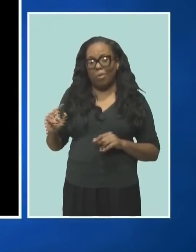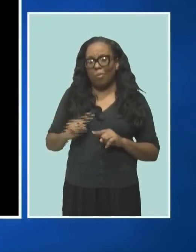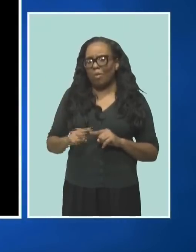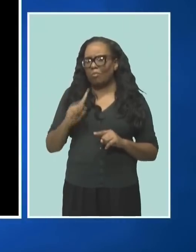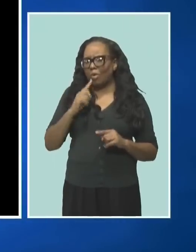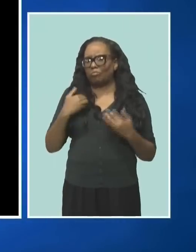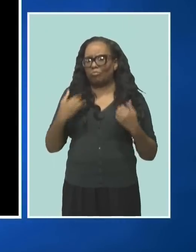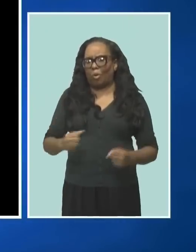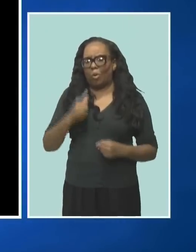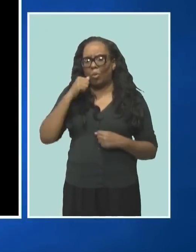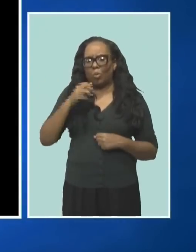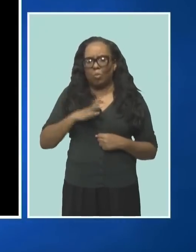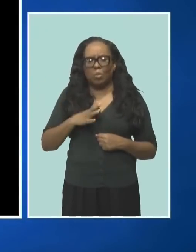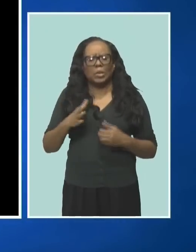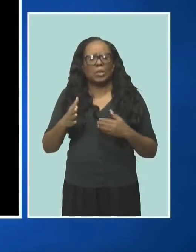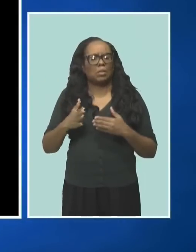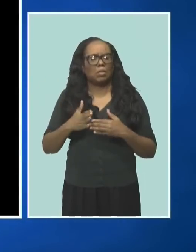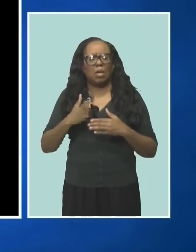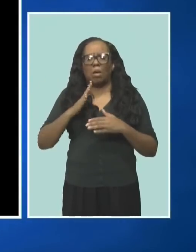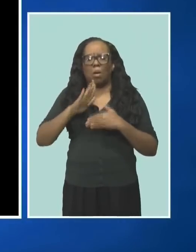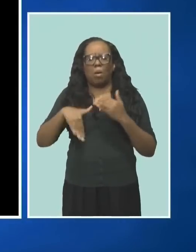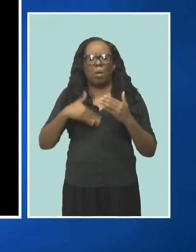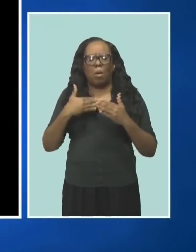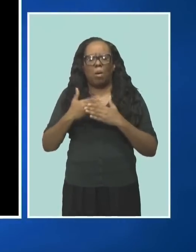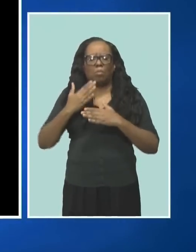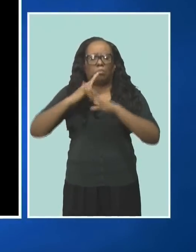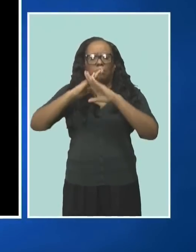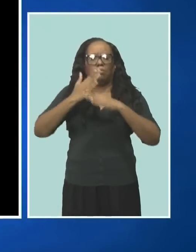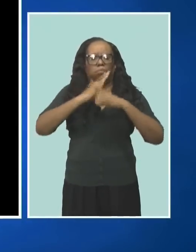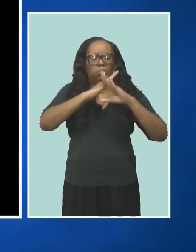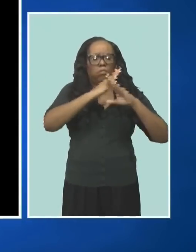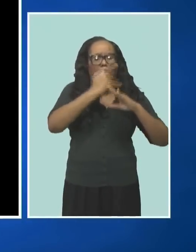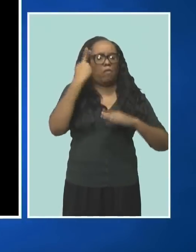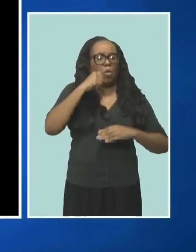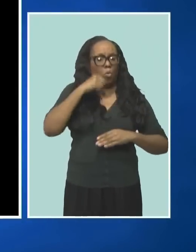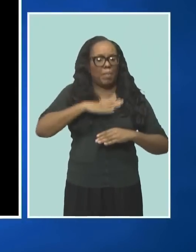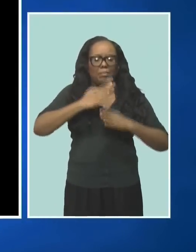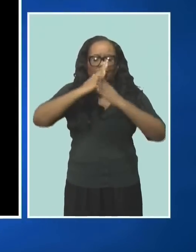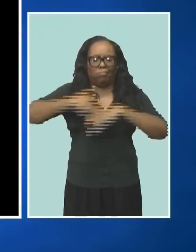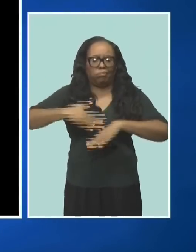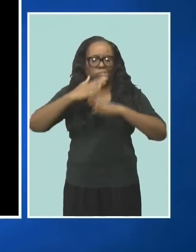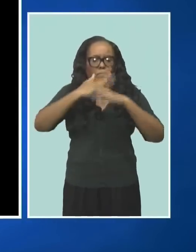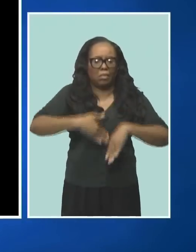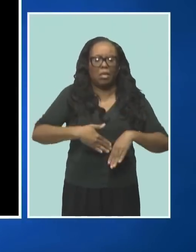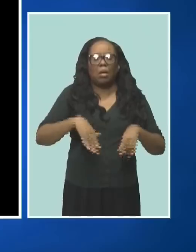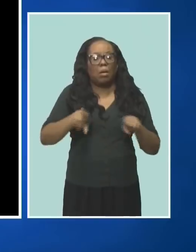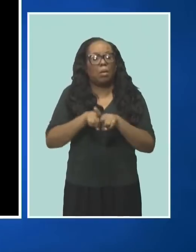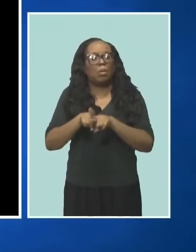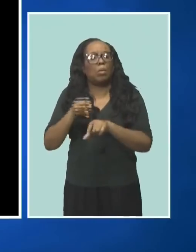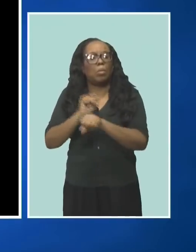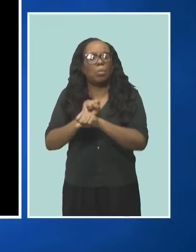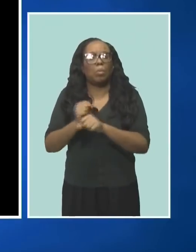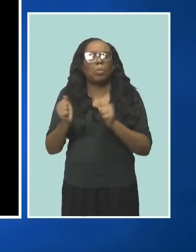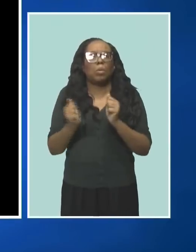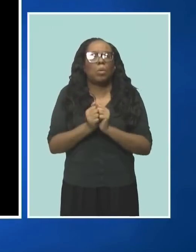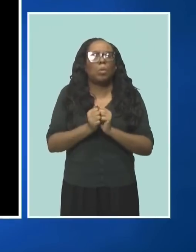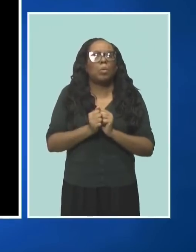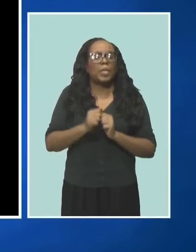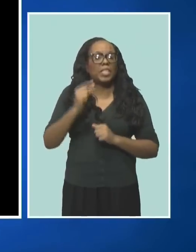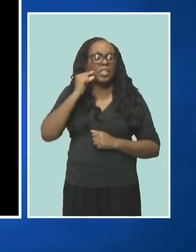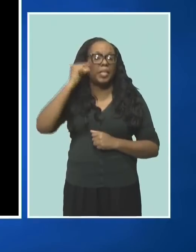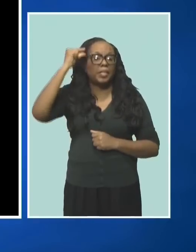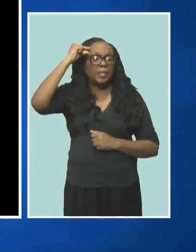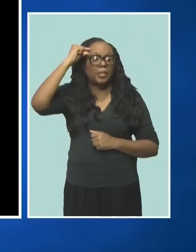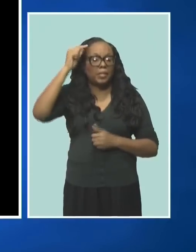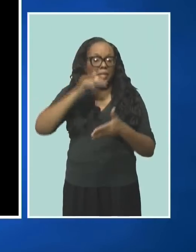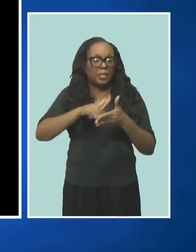gender barrier and was a pioneer in Parliament. It states her work in gender studies did not go unnoticed. The DLP credits